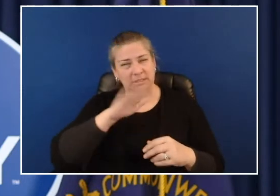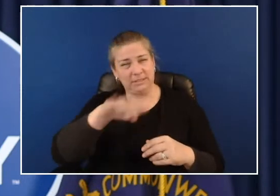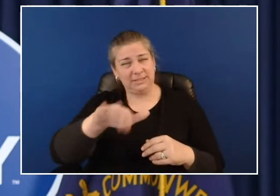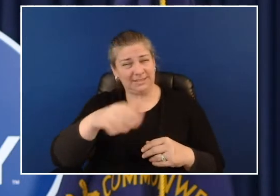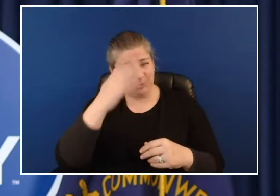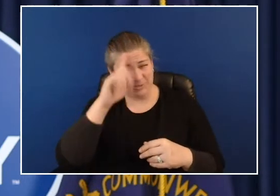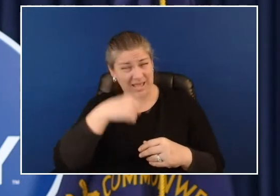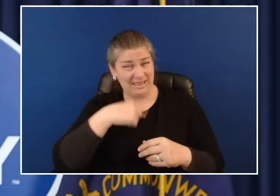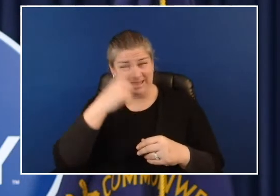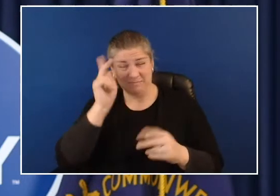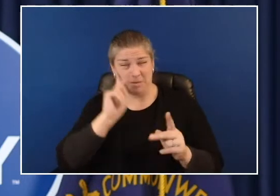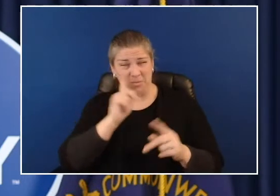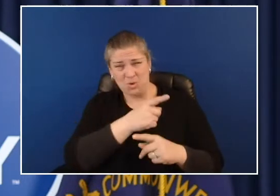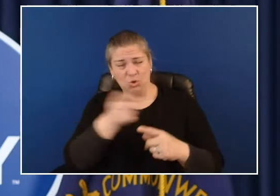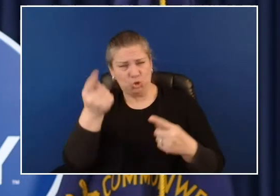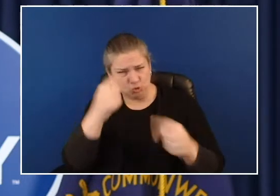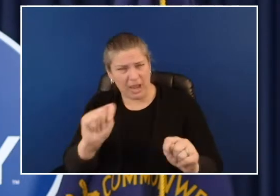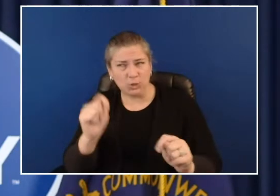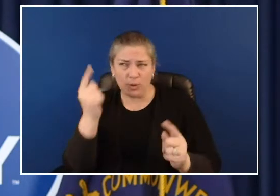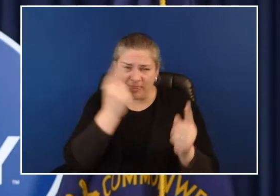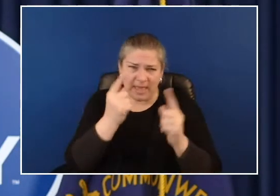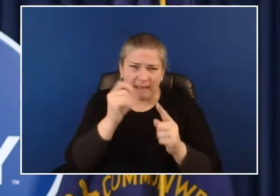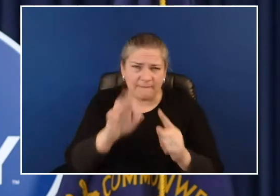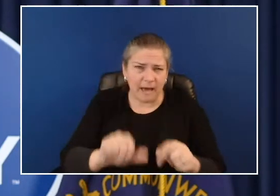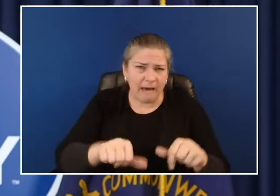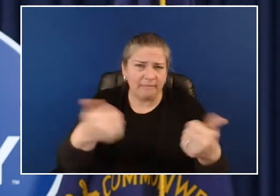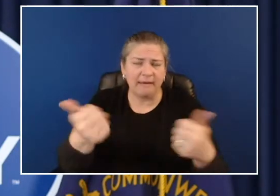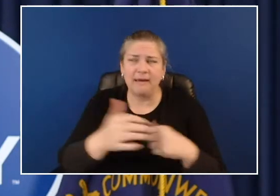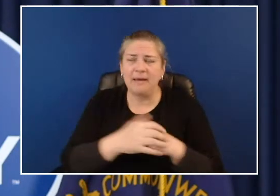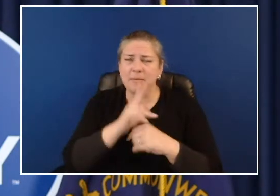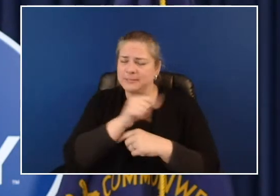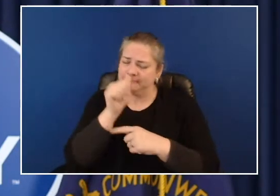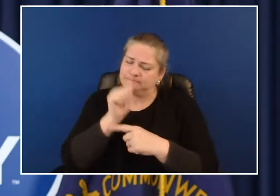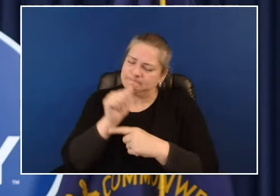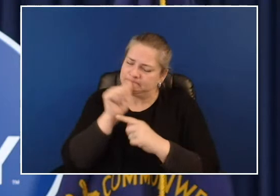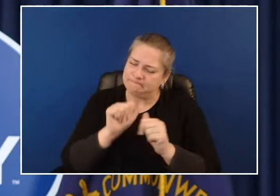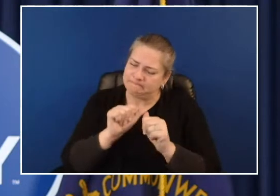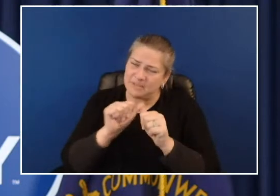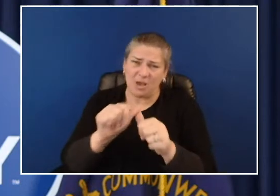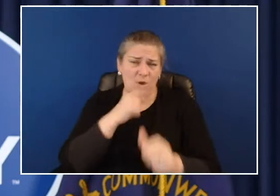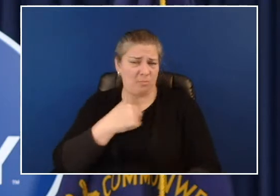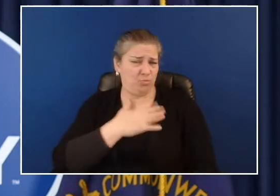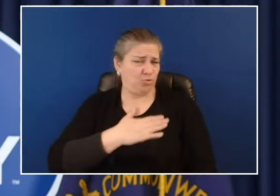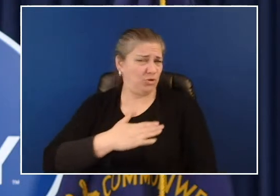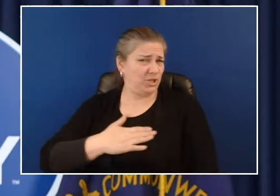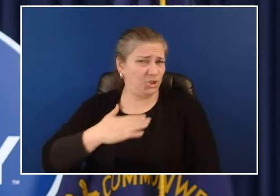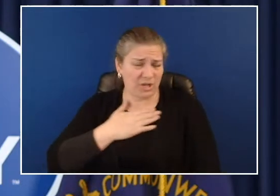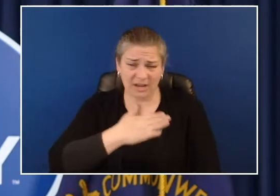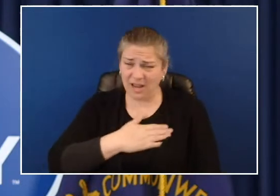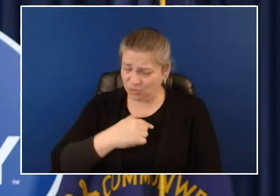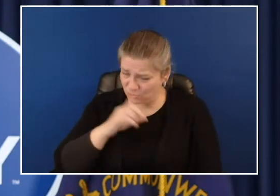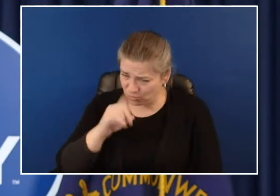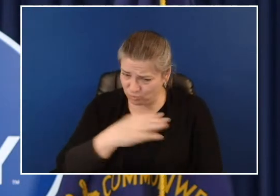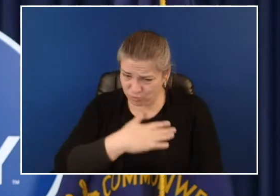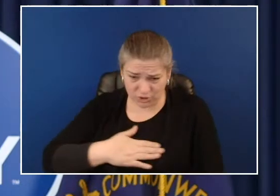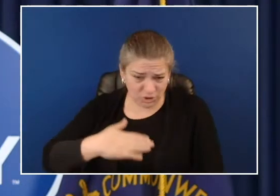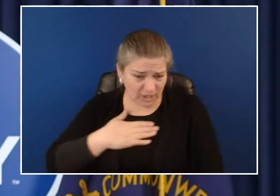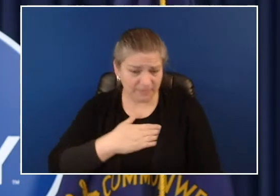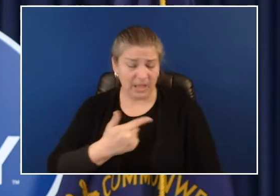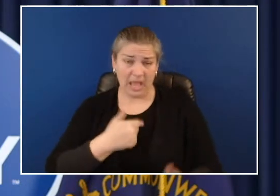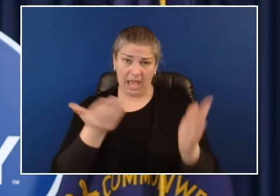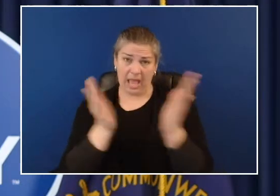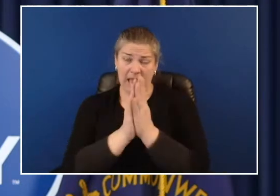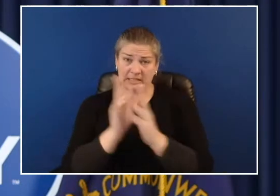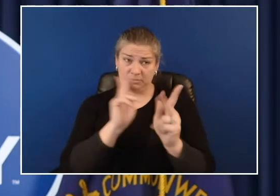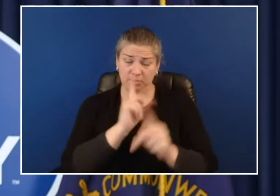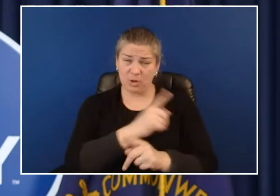thoughtful. Those that held out as long as they can, I appreciate what they did. I would really ask folks that can to wait